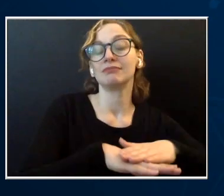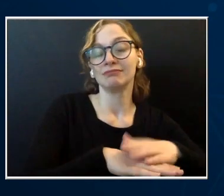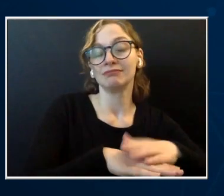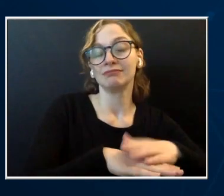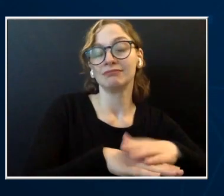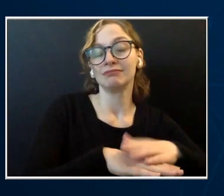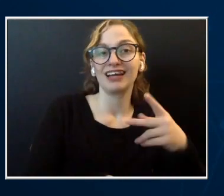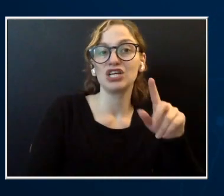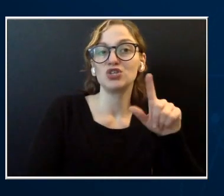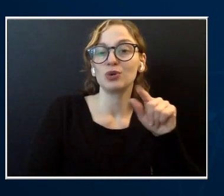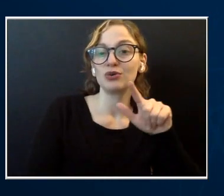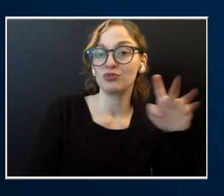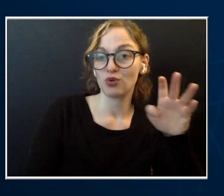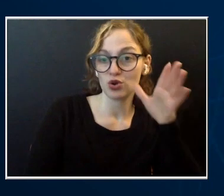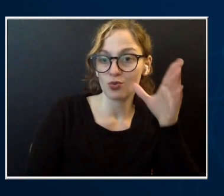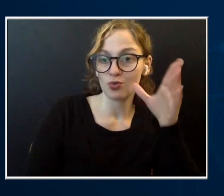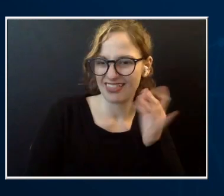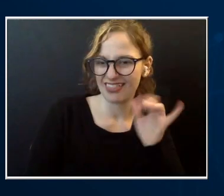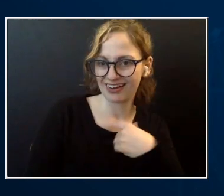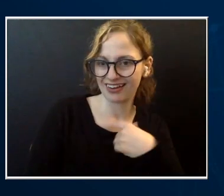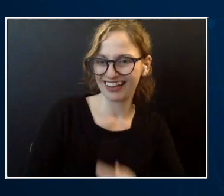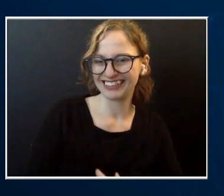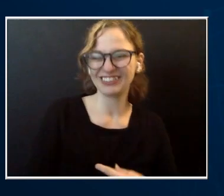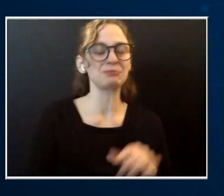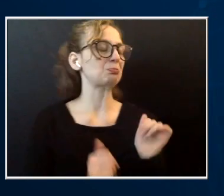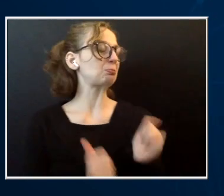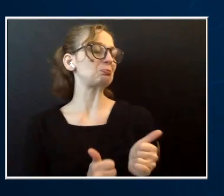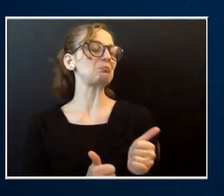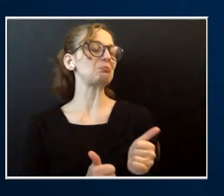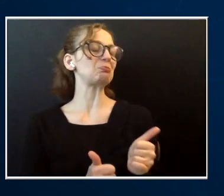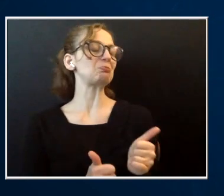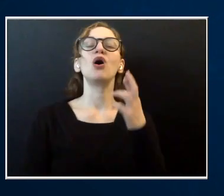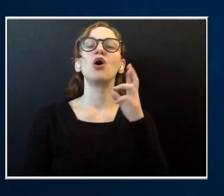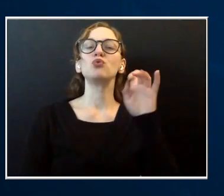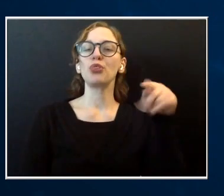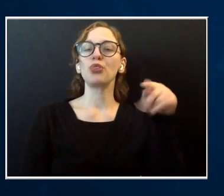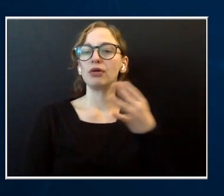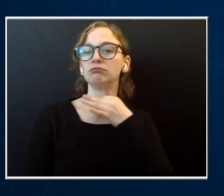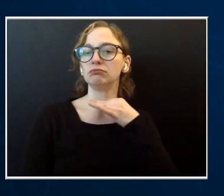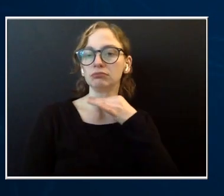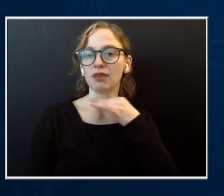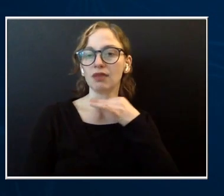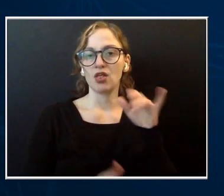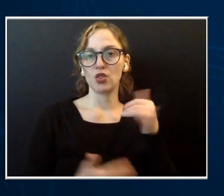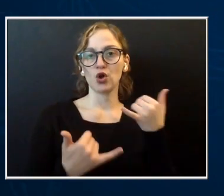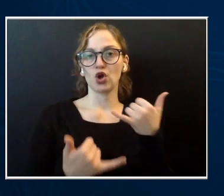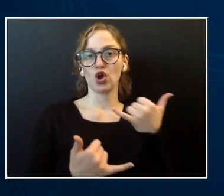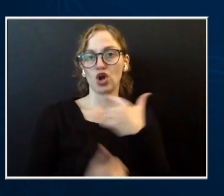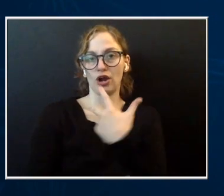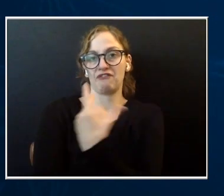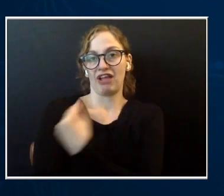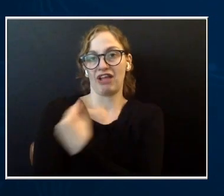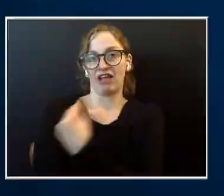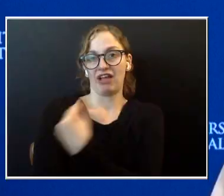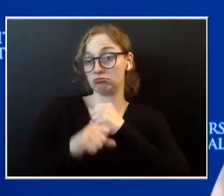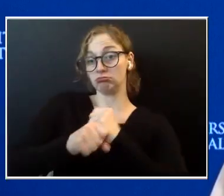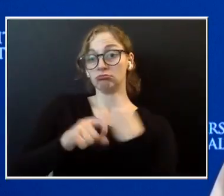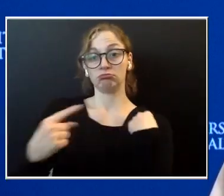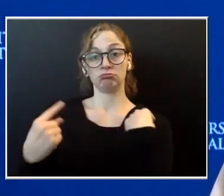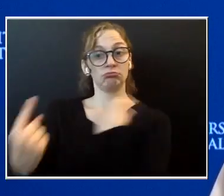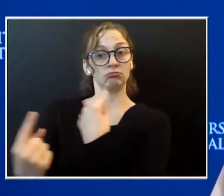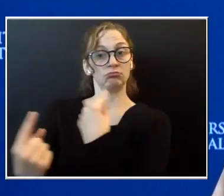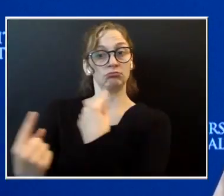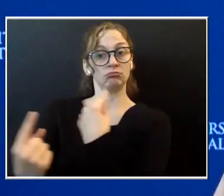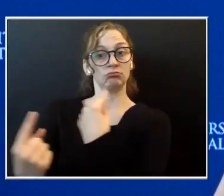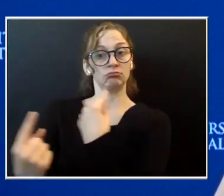to know if the current COVID vaccine will protect us for a whole year or if we're going to need a booster. Yeah. So I think this is a